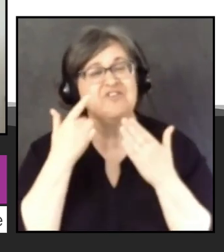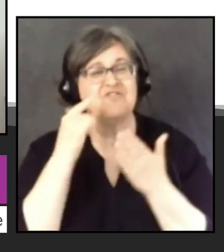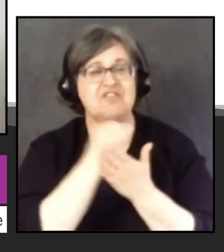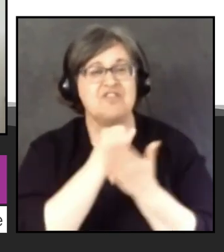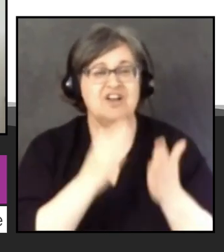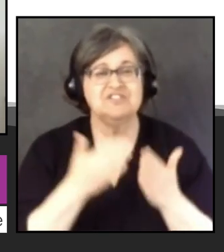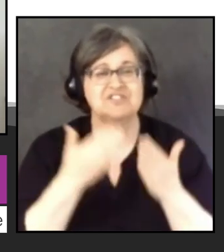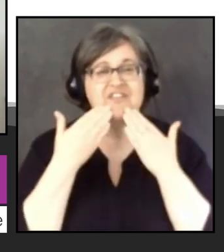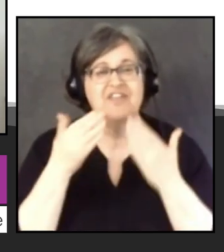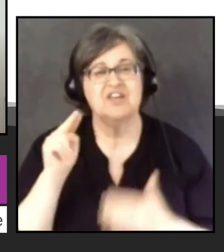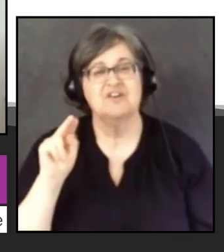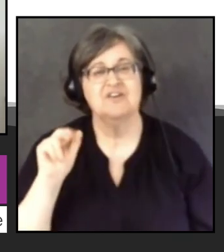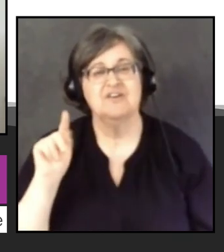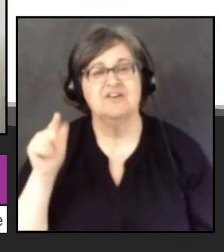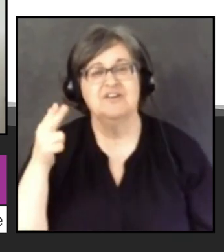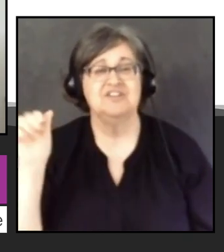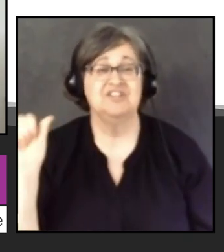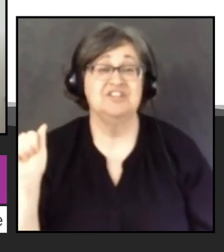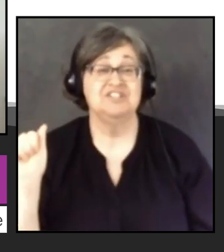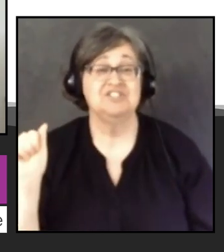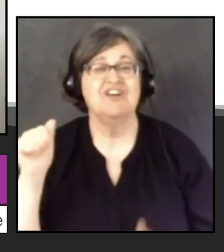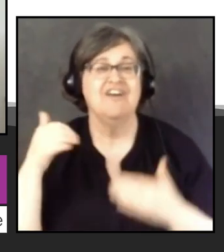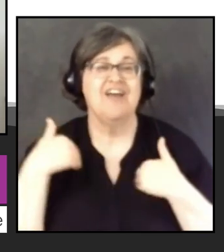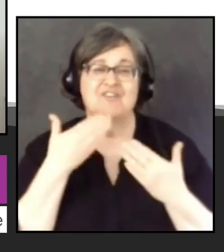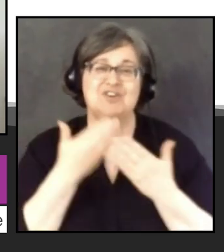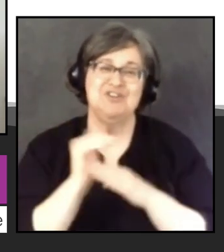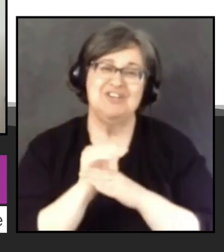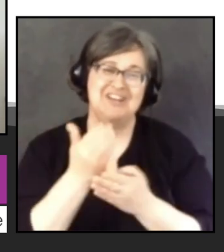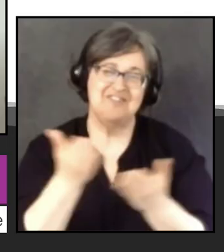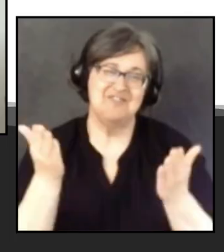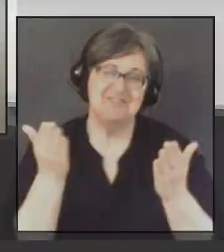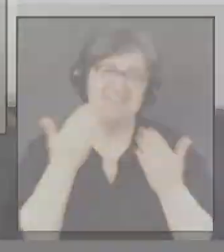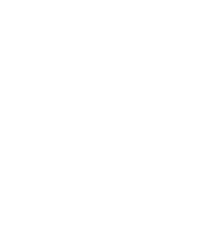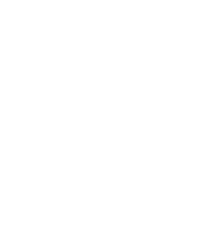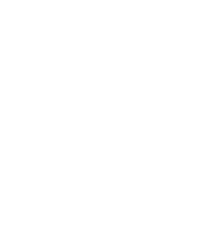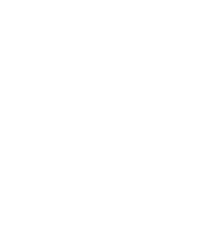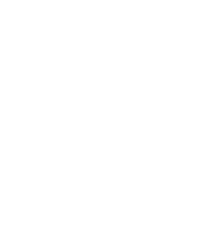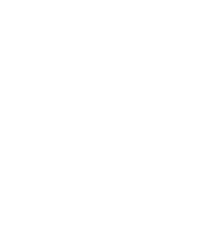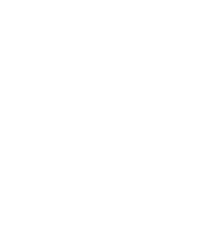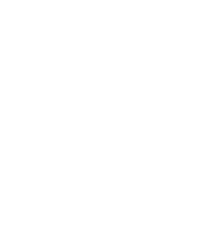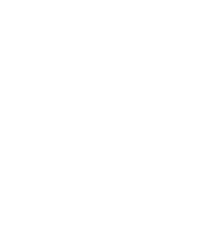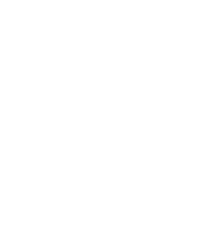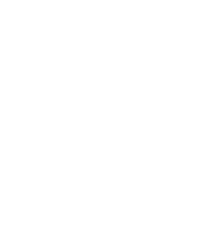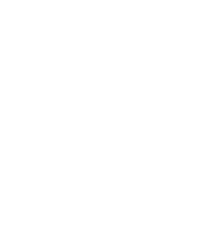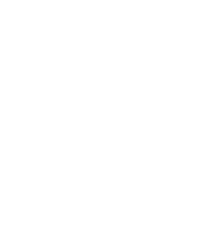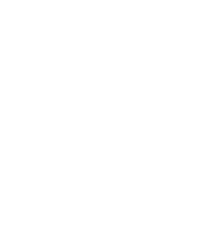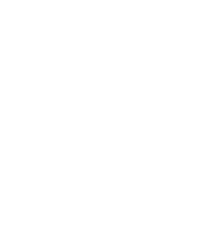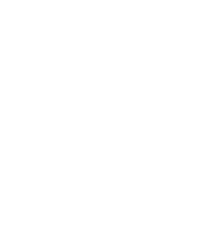you, Natasha. Have a good night, everyone. Thank you.